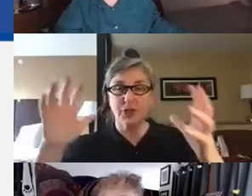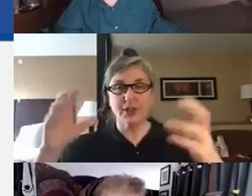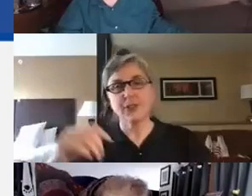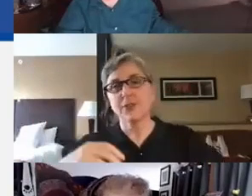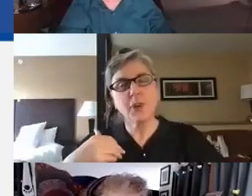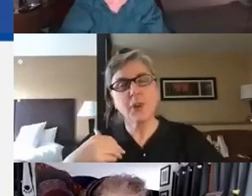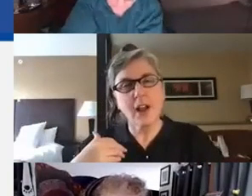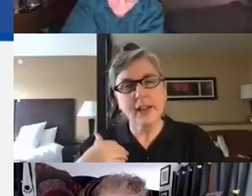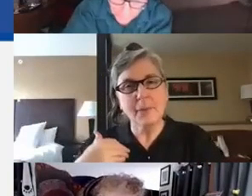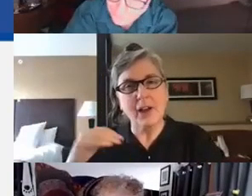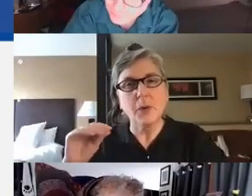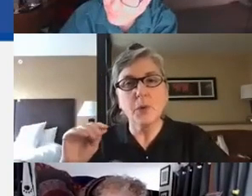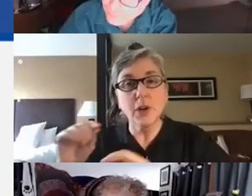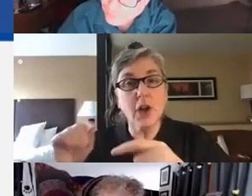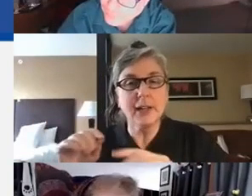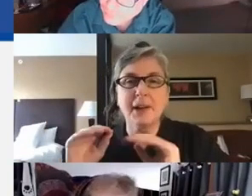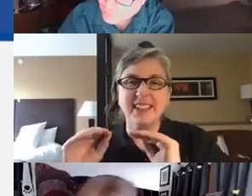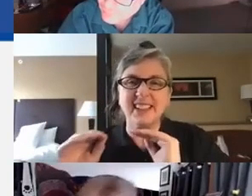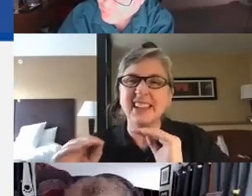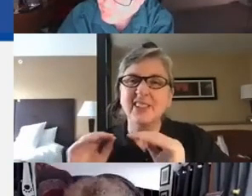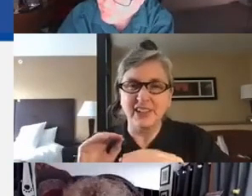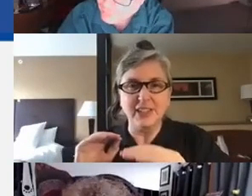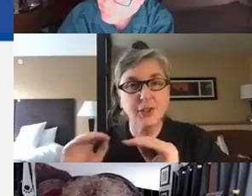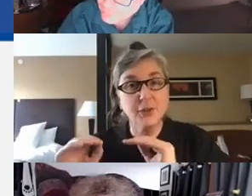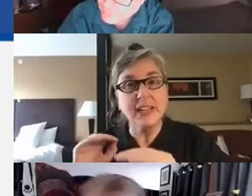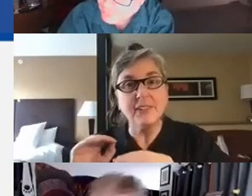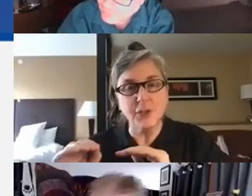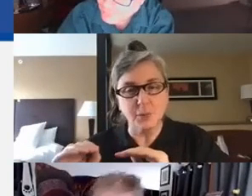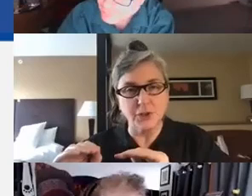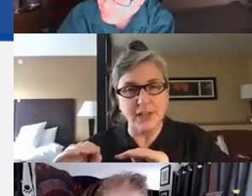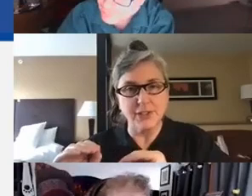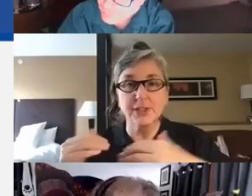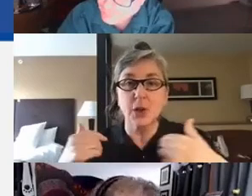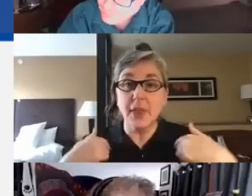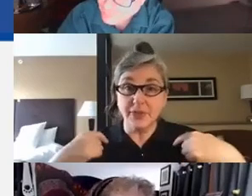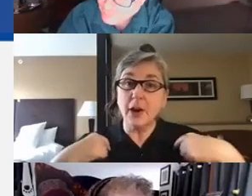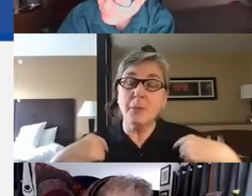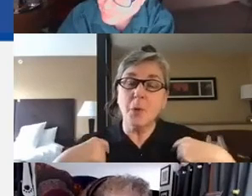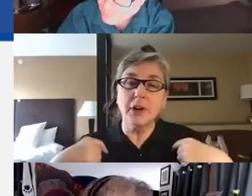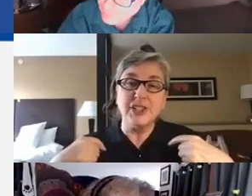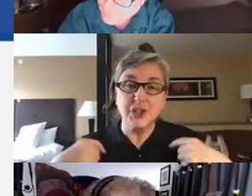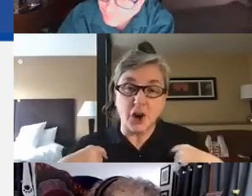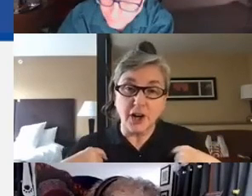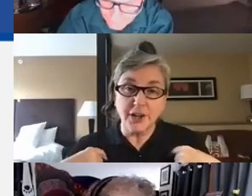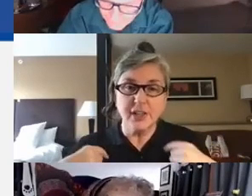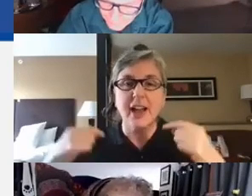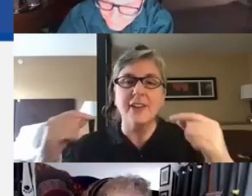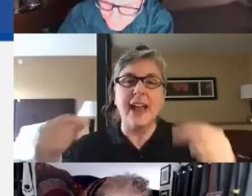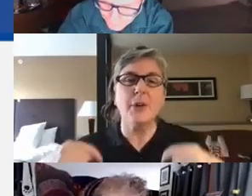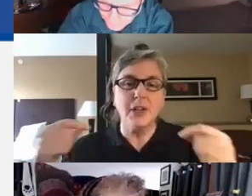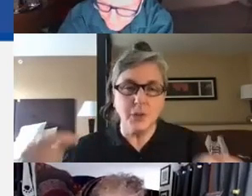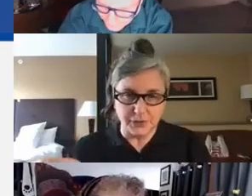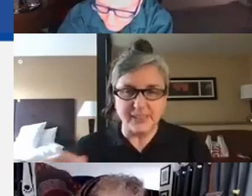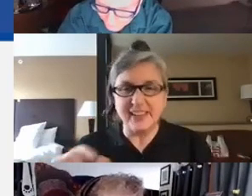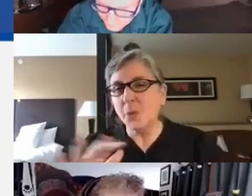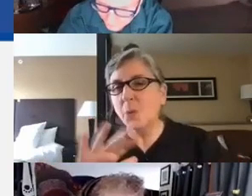system changes. We're talking Yes. about delivery to the individual changes so that they're more in charge of Right. how